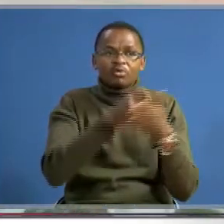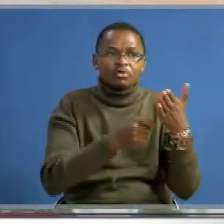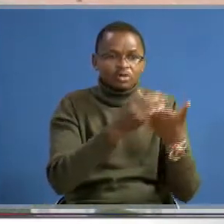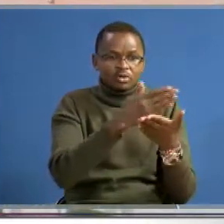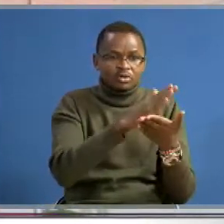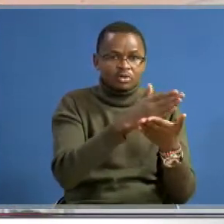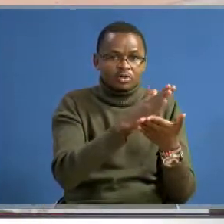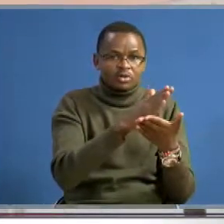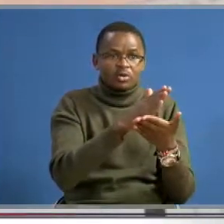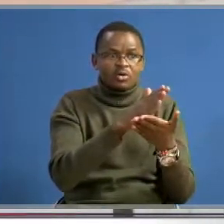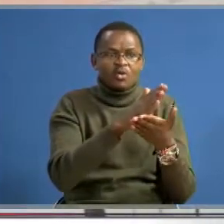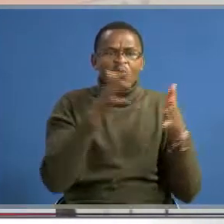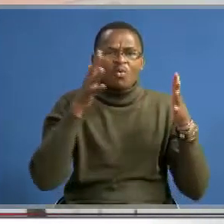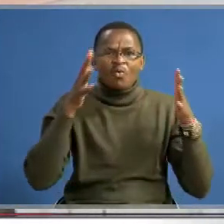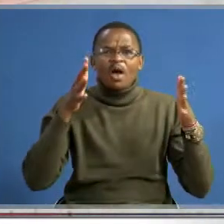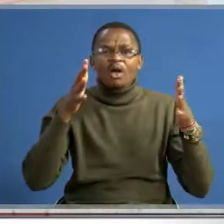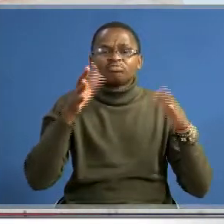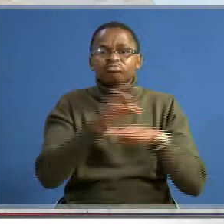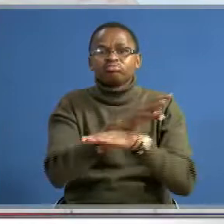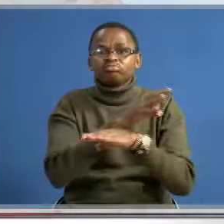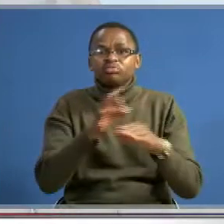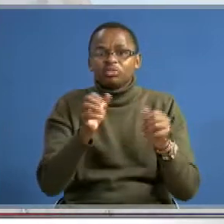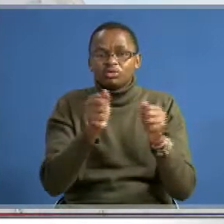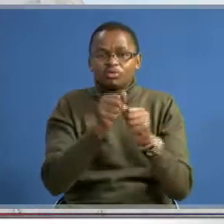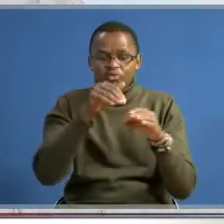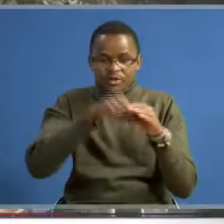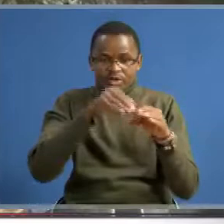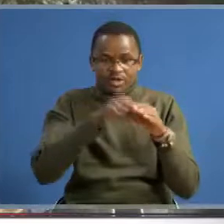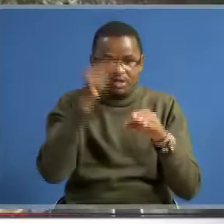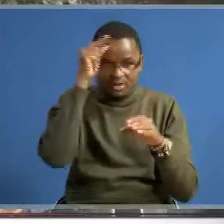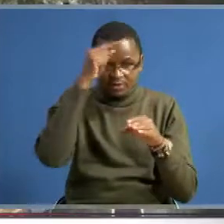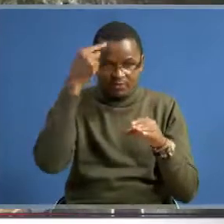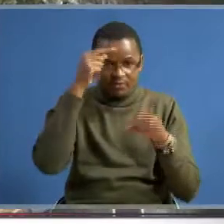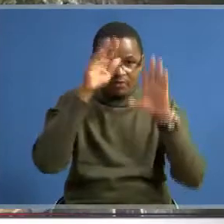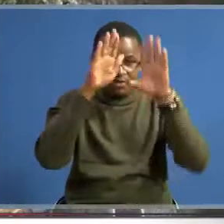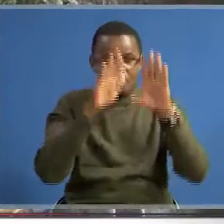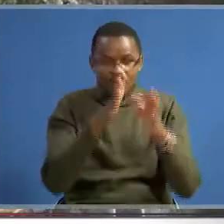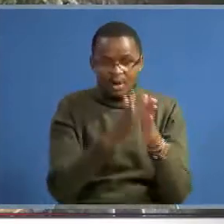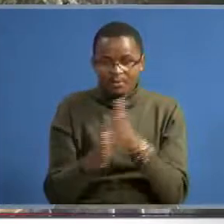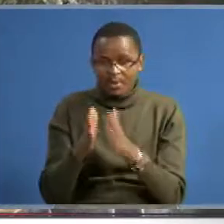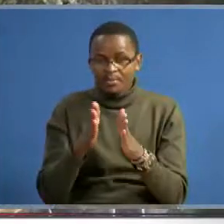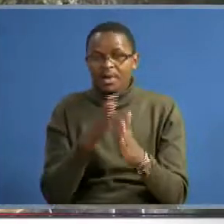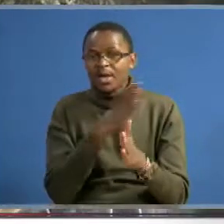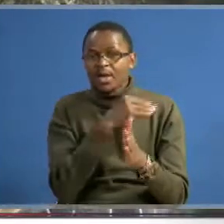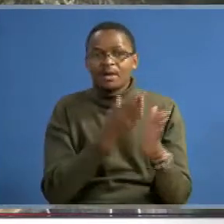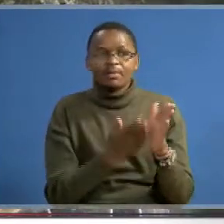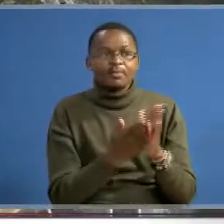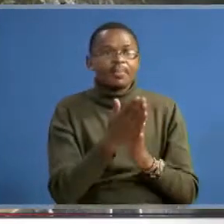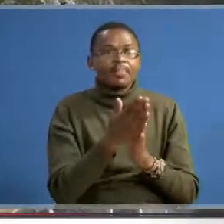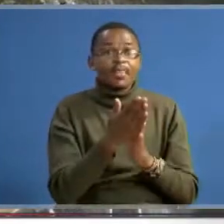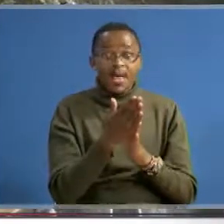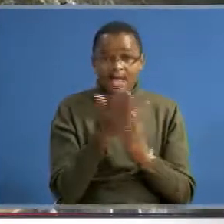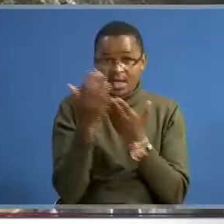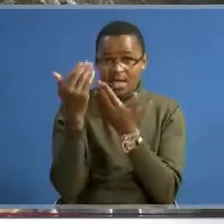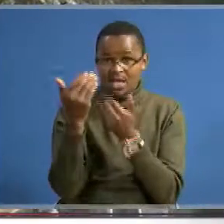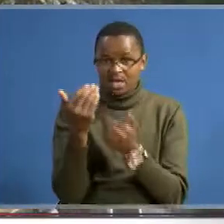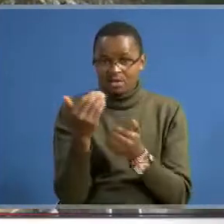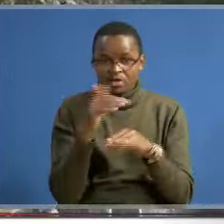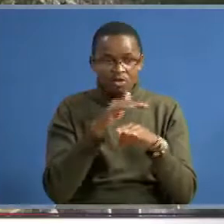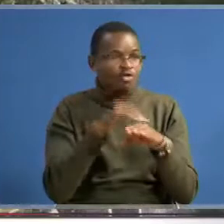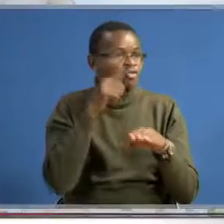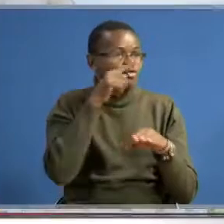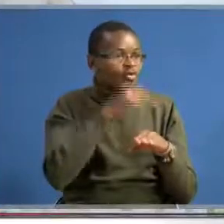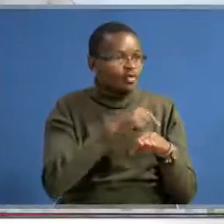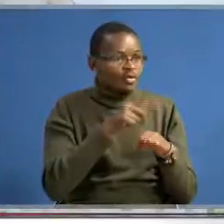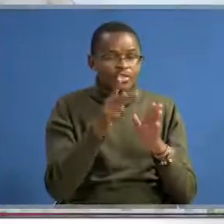be shared across a wide range of functions within government for purposes of planning and development. It is expected that on